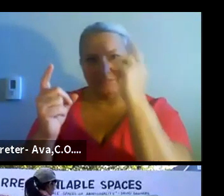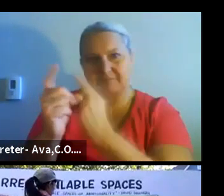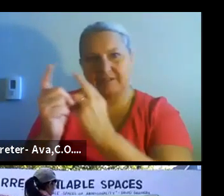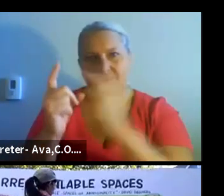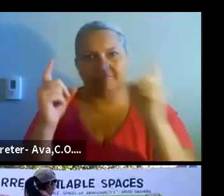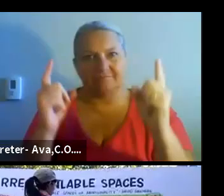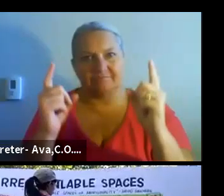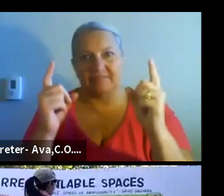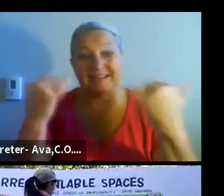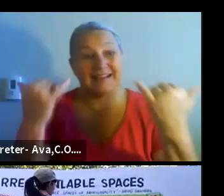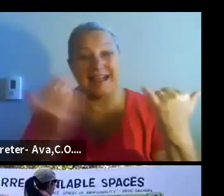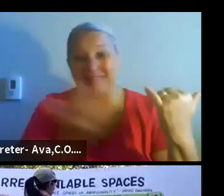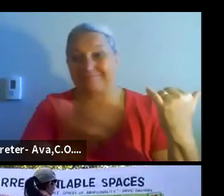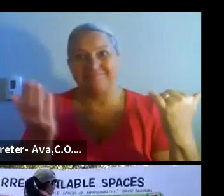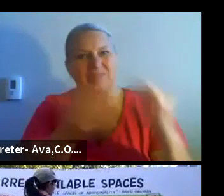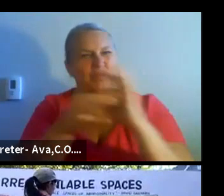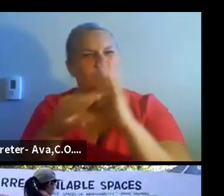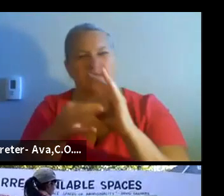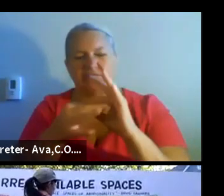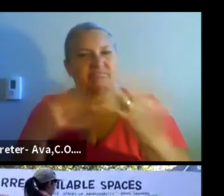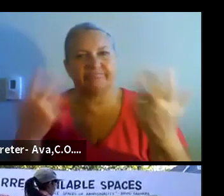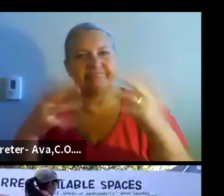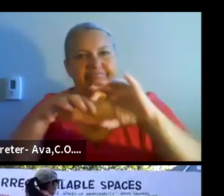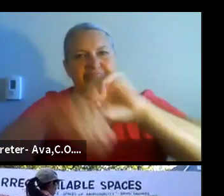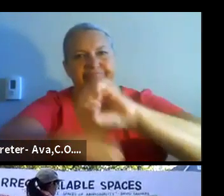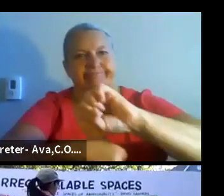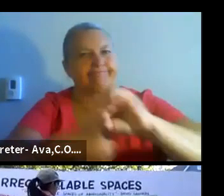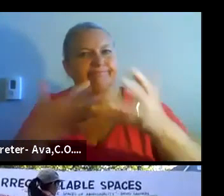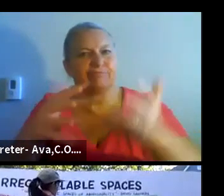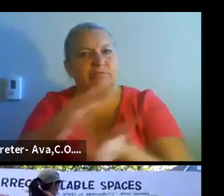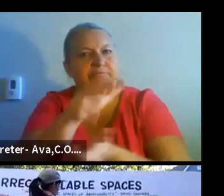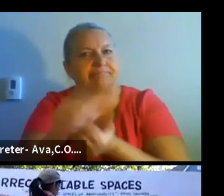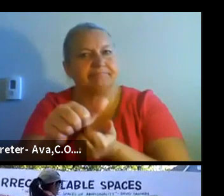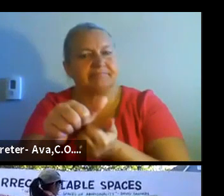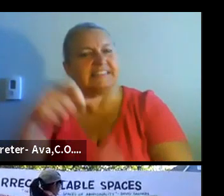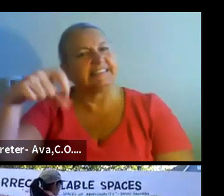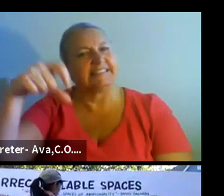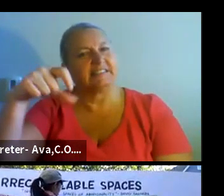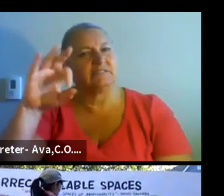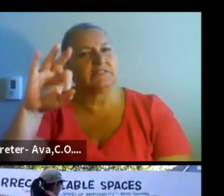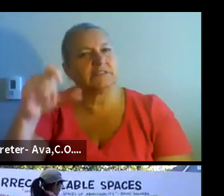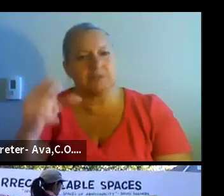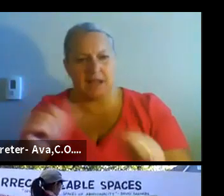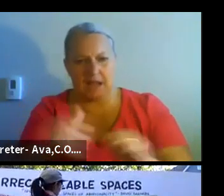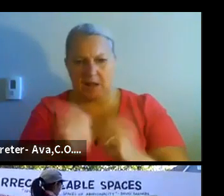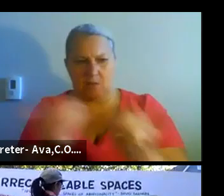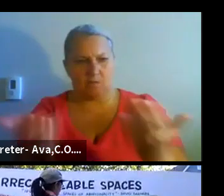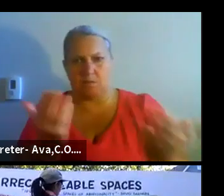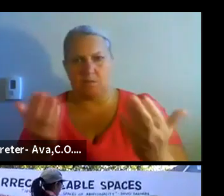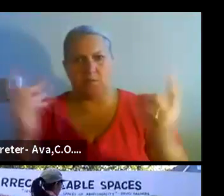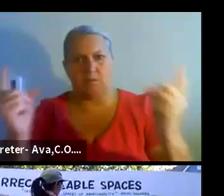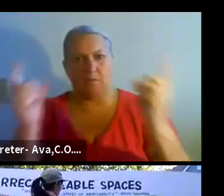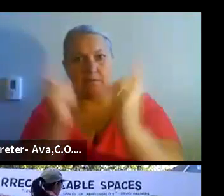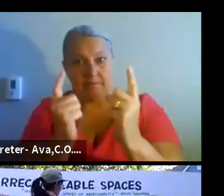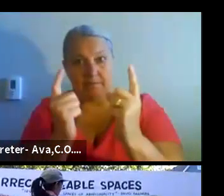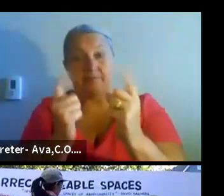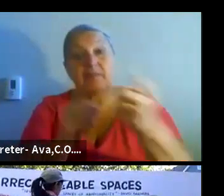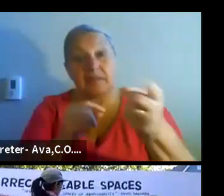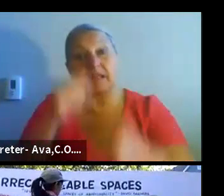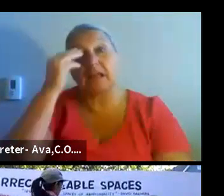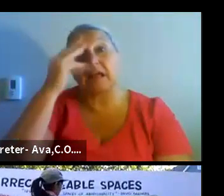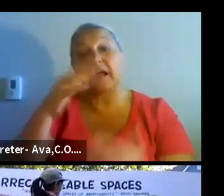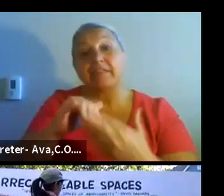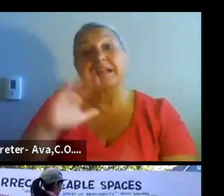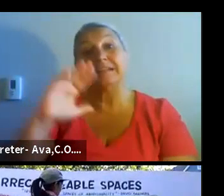We acknowledge, sadly, that in most circumstances, the occupiers of Turtle Island did